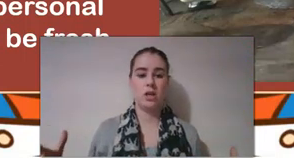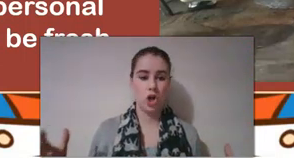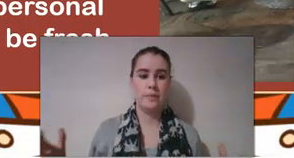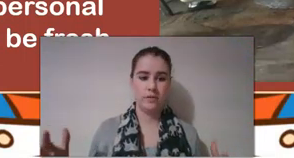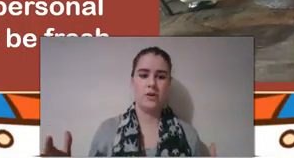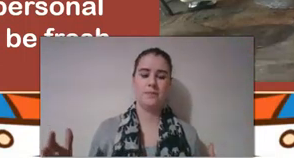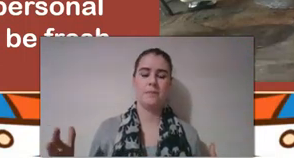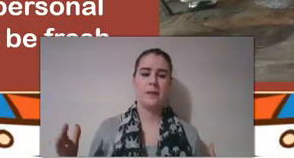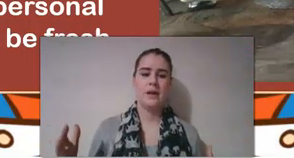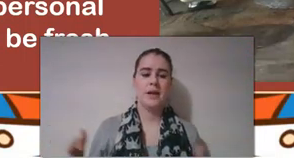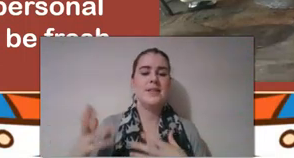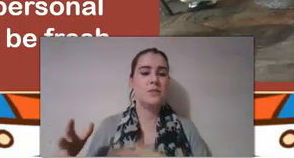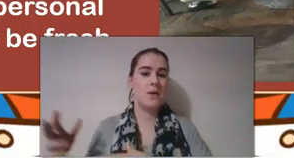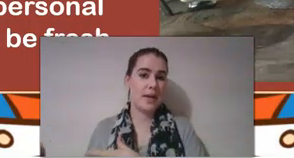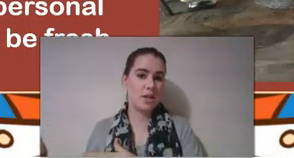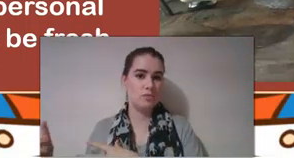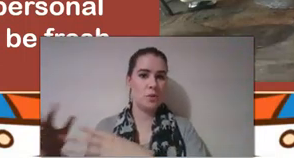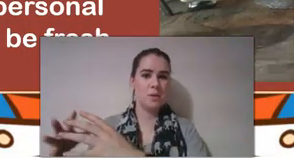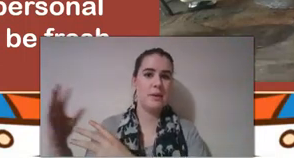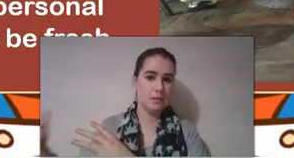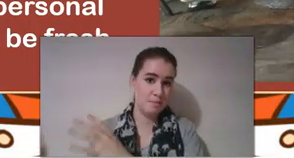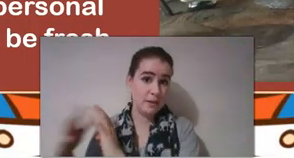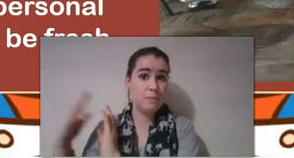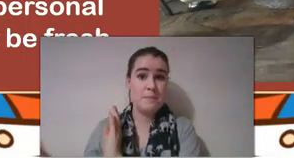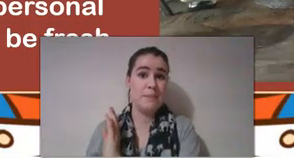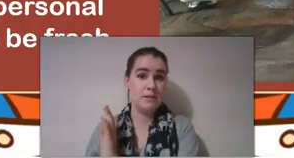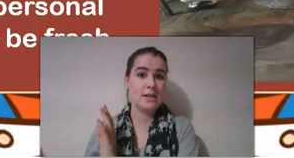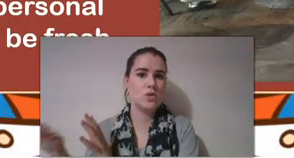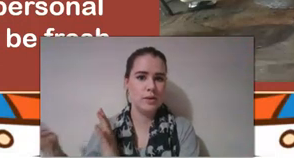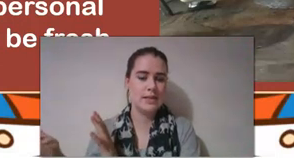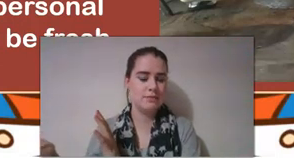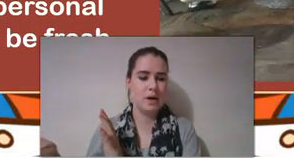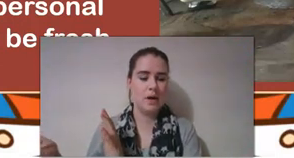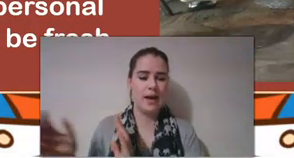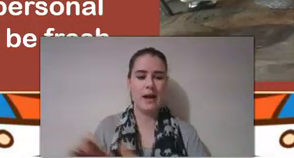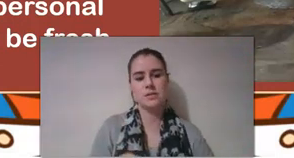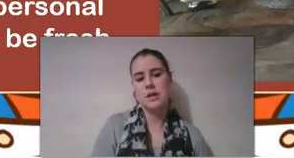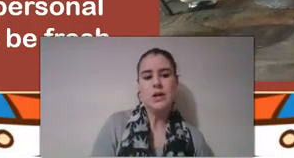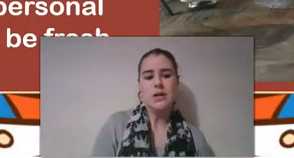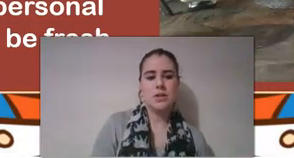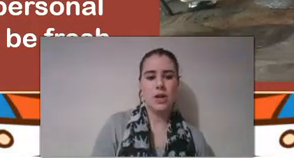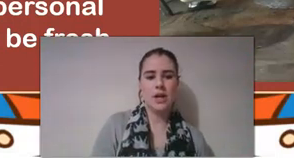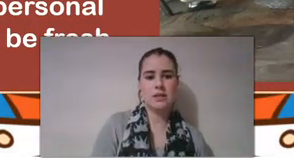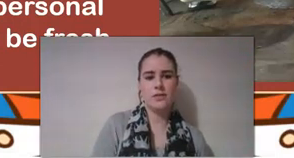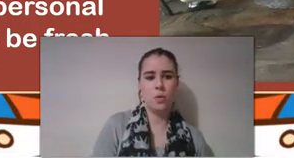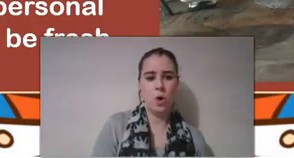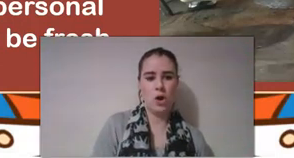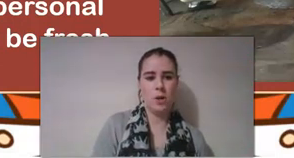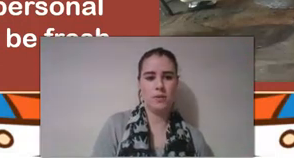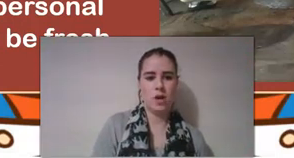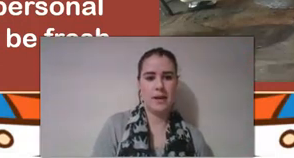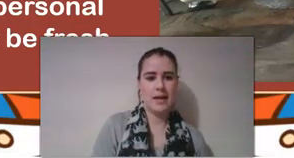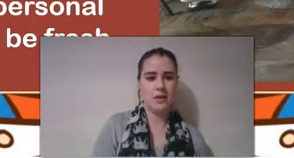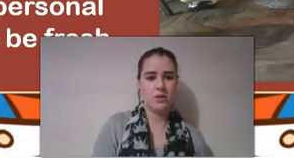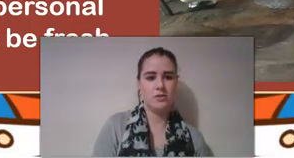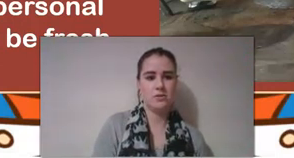one large open room. Okay, this is why the kitchen room would have been built next door in a different part of the house. So here you can see they've got one